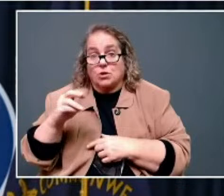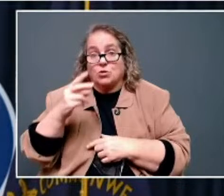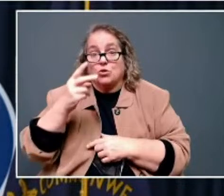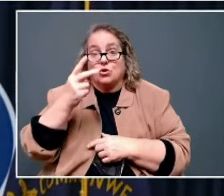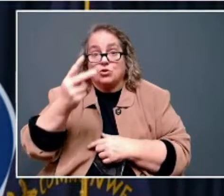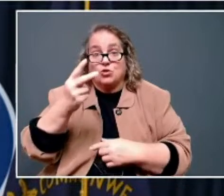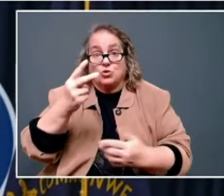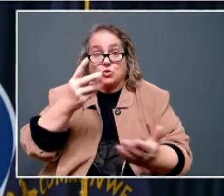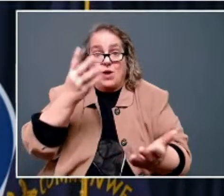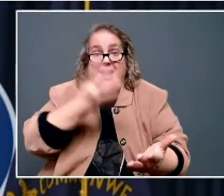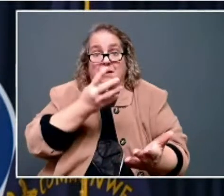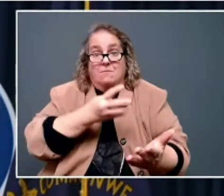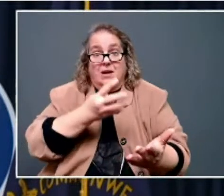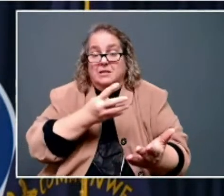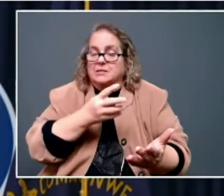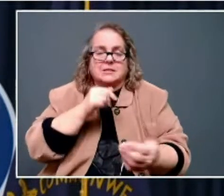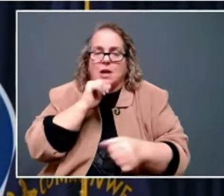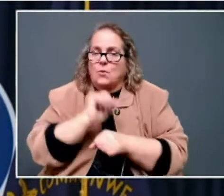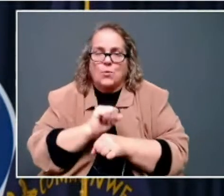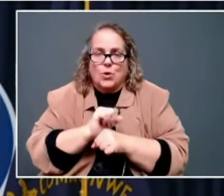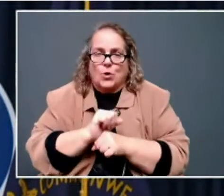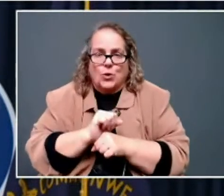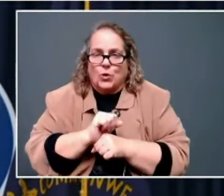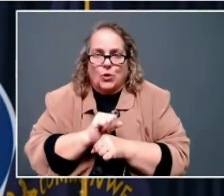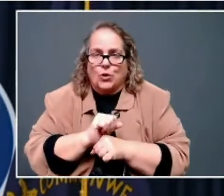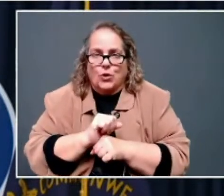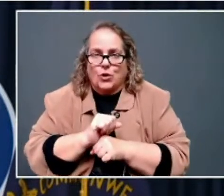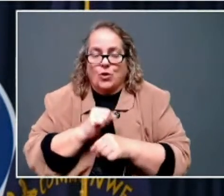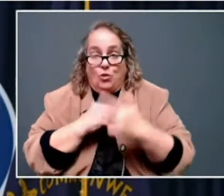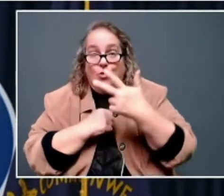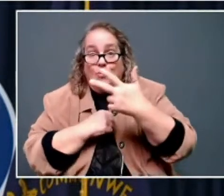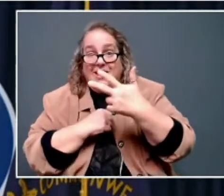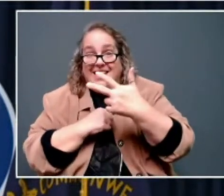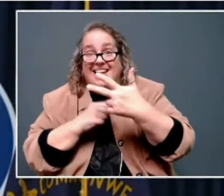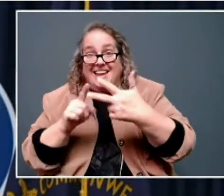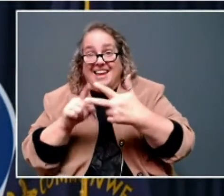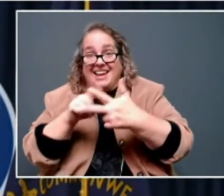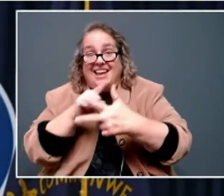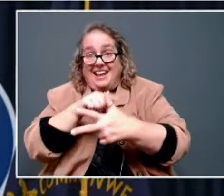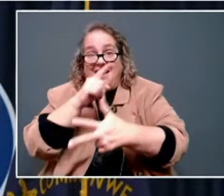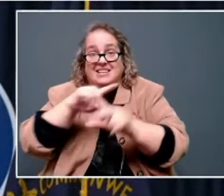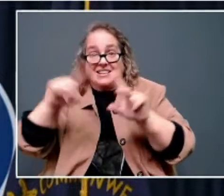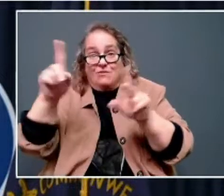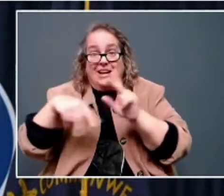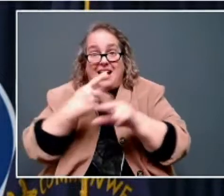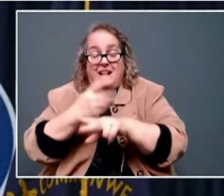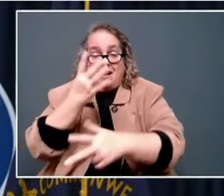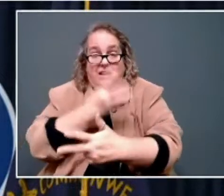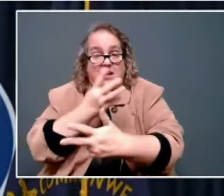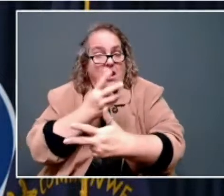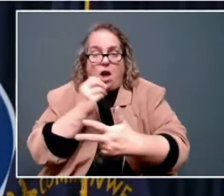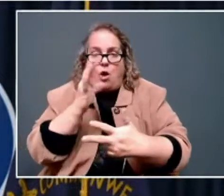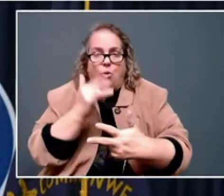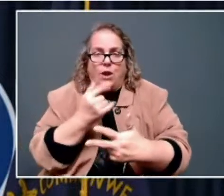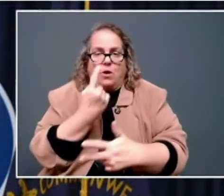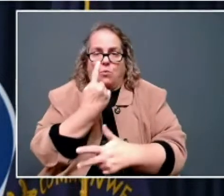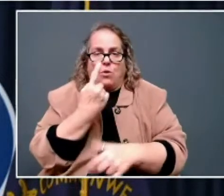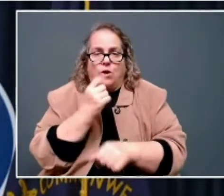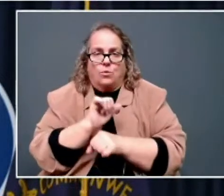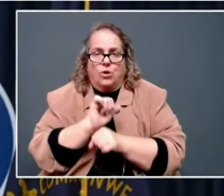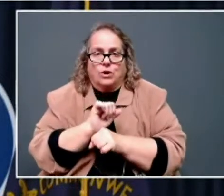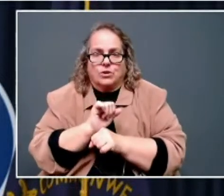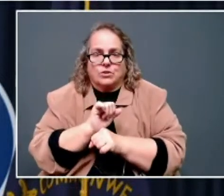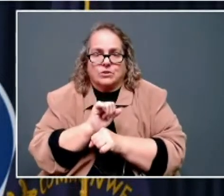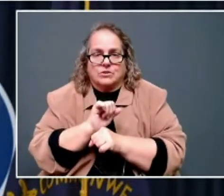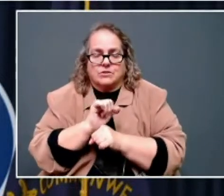demand that's out there. We got a whole bunch of people that have it, which means demand's going to go way up. Only one of the 3 works on it,